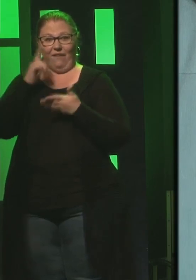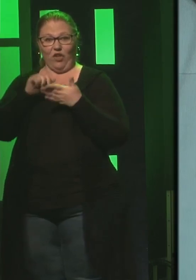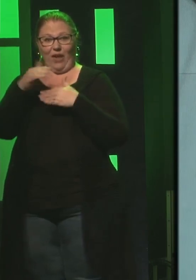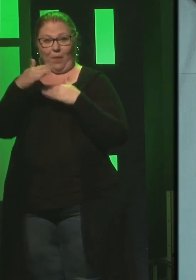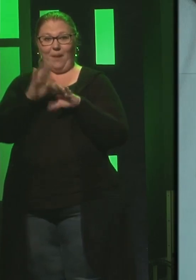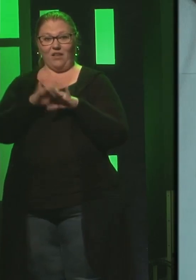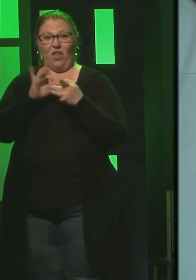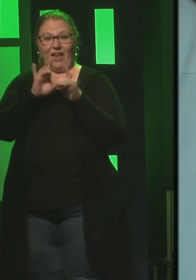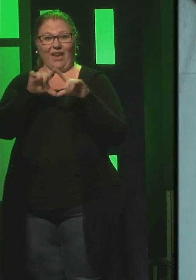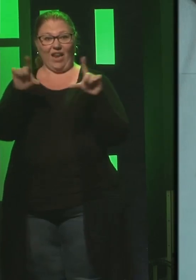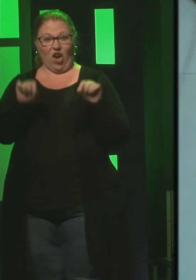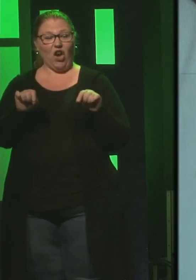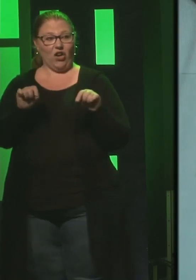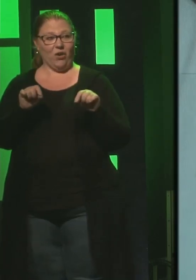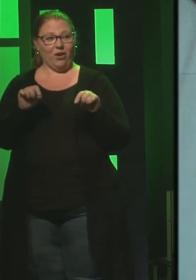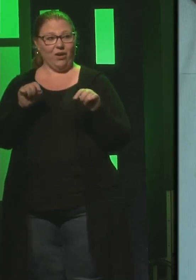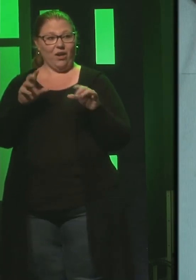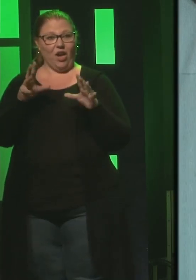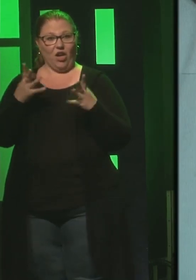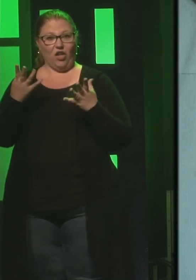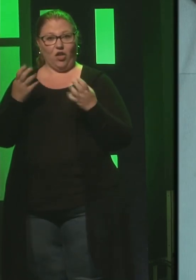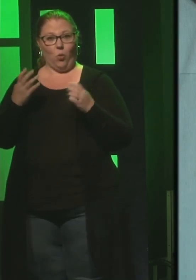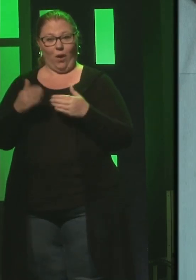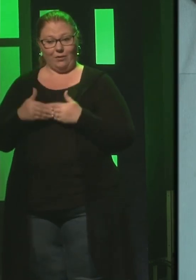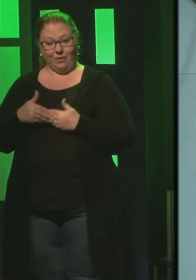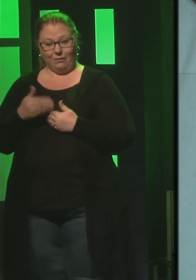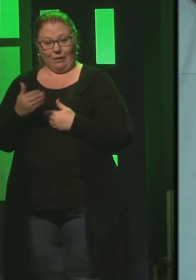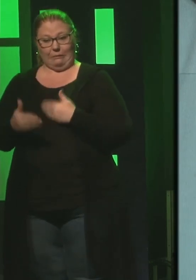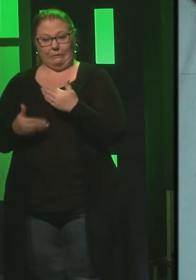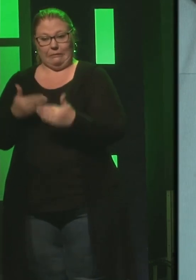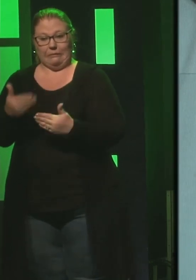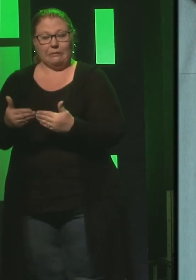Connect card to take that you're going to take that next step in your